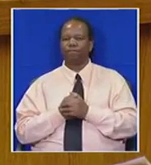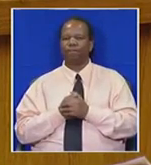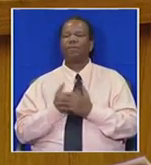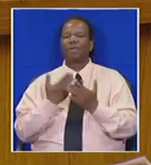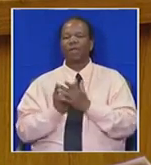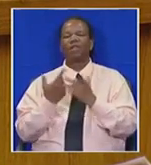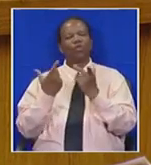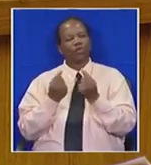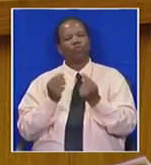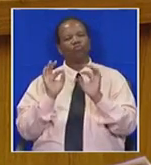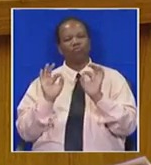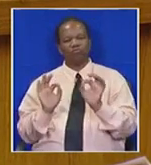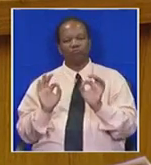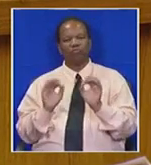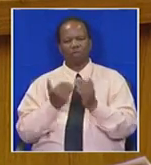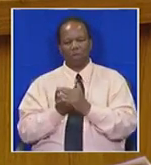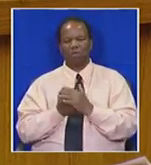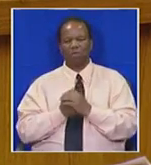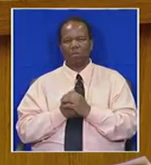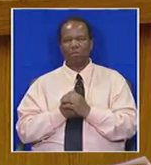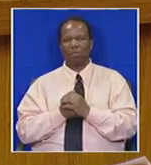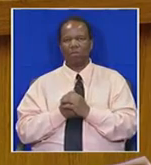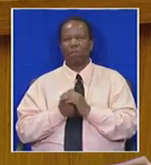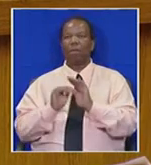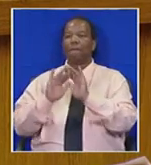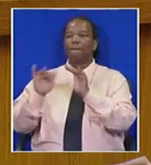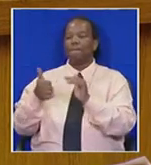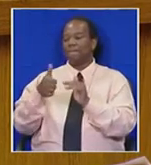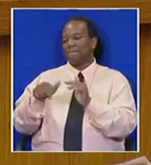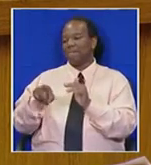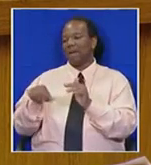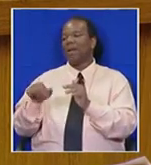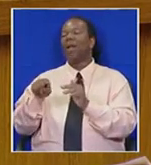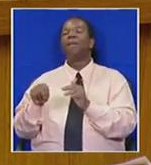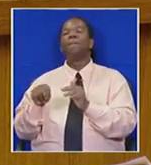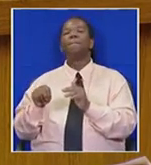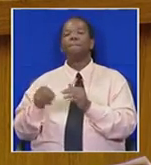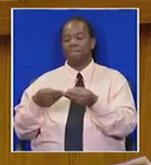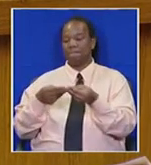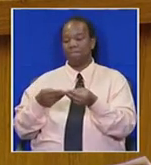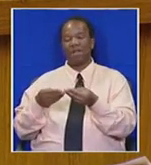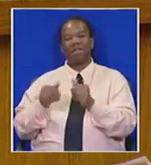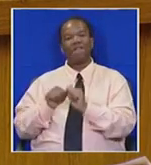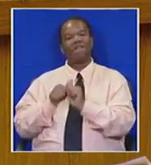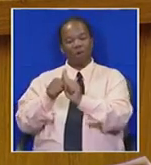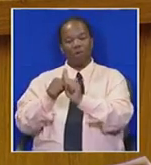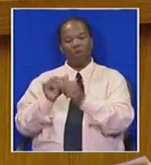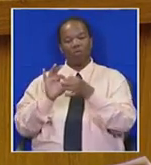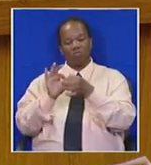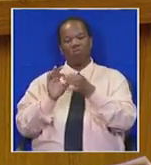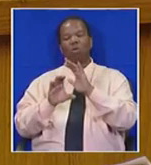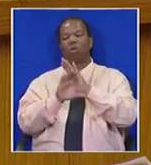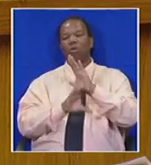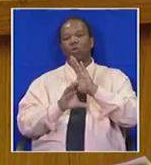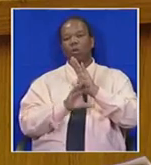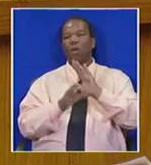better. In essence, the PAM Bill is based on the following pillars of the Constitution. A high standard of